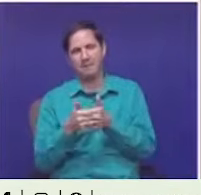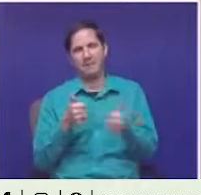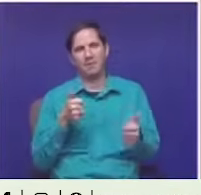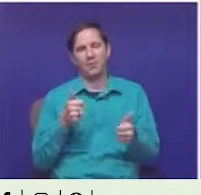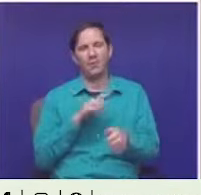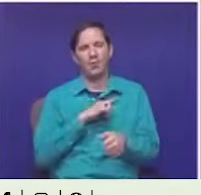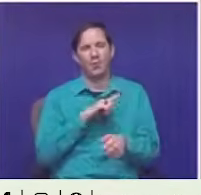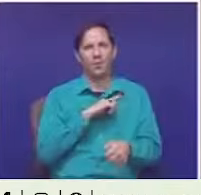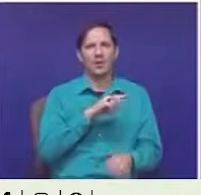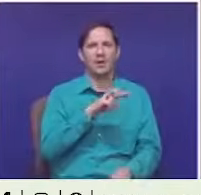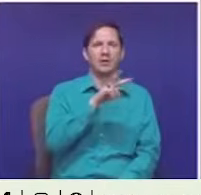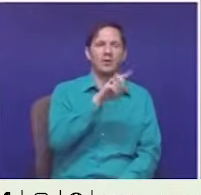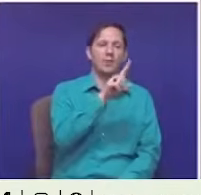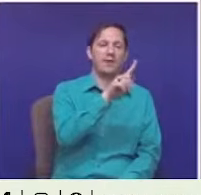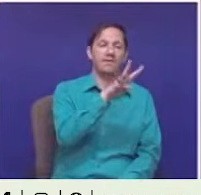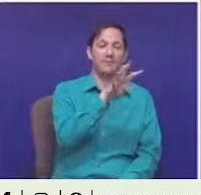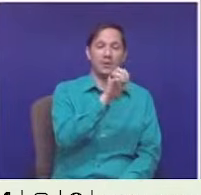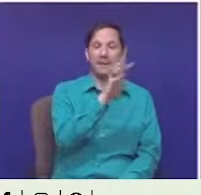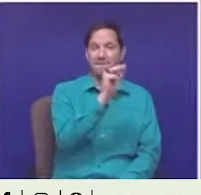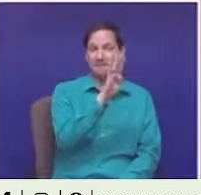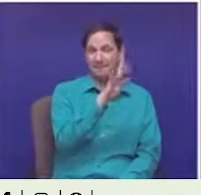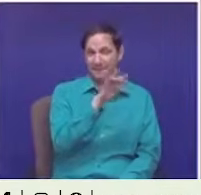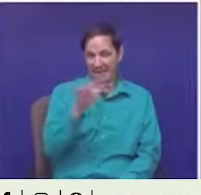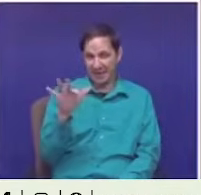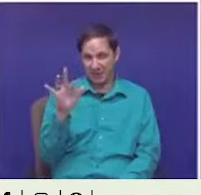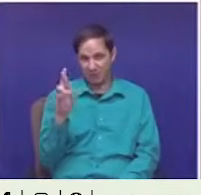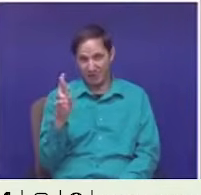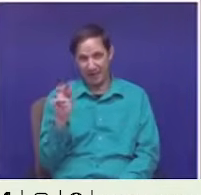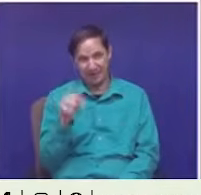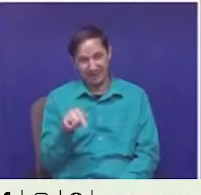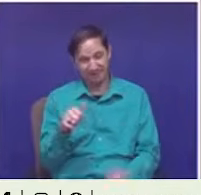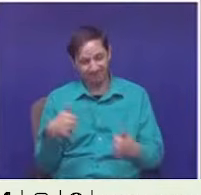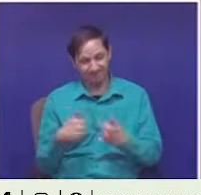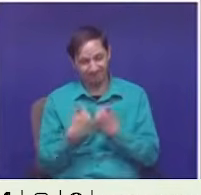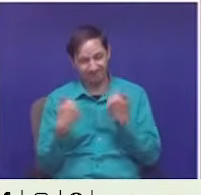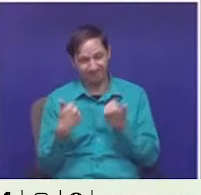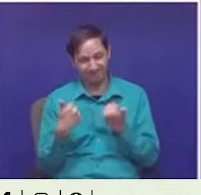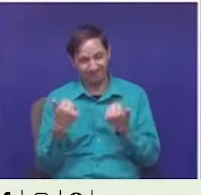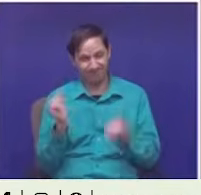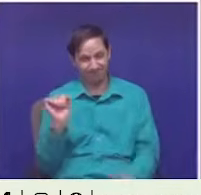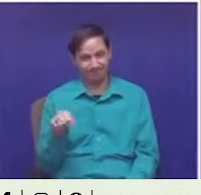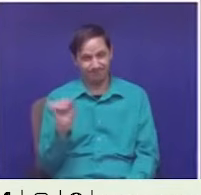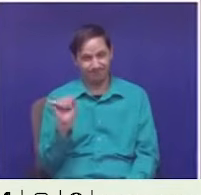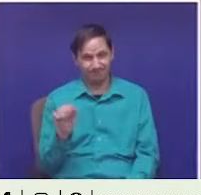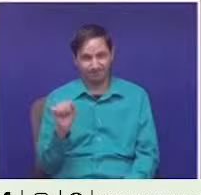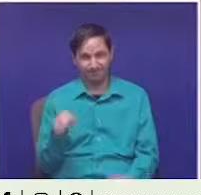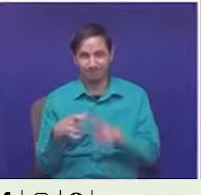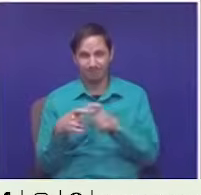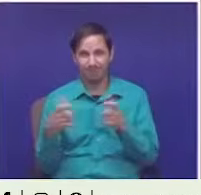in infrastructure backlog. That's what the sector faces. So on